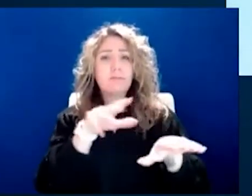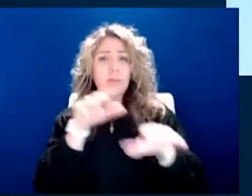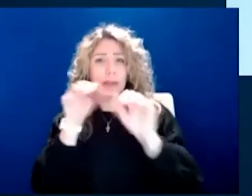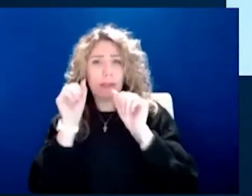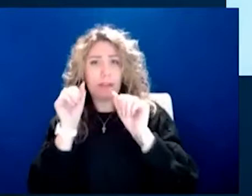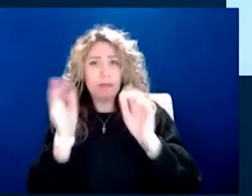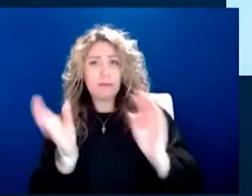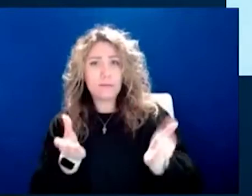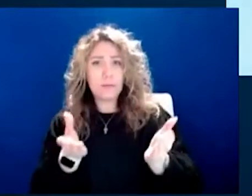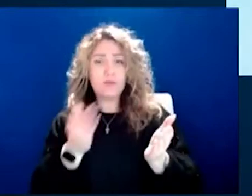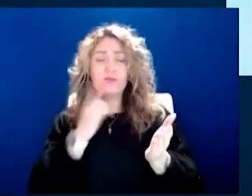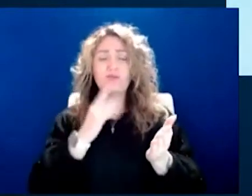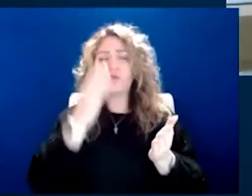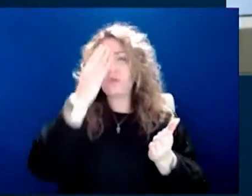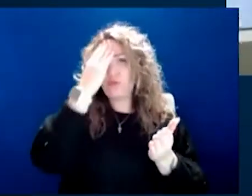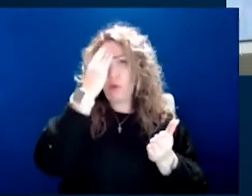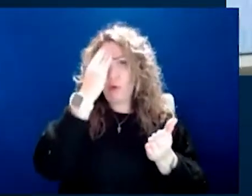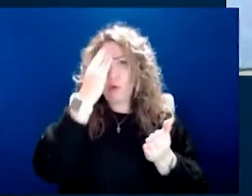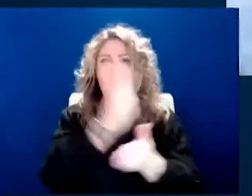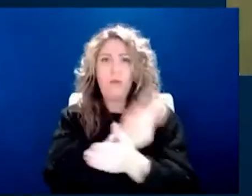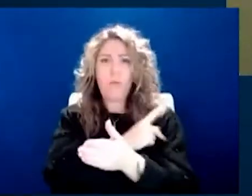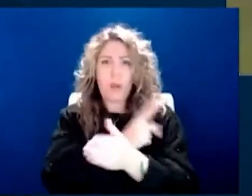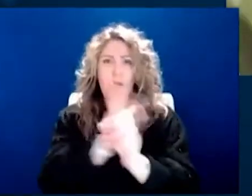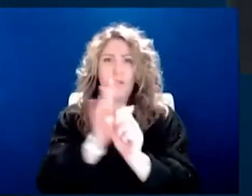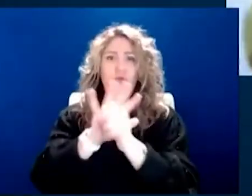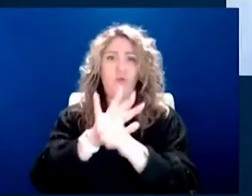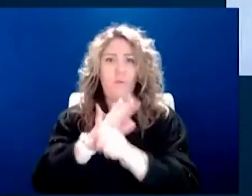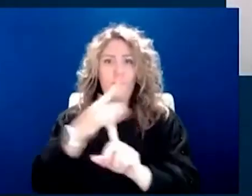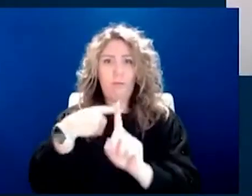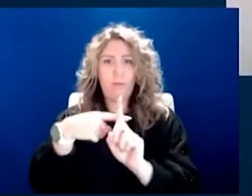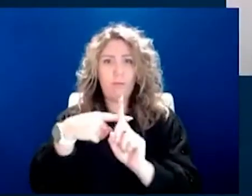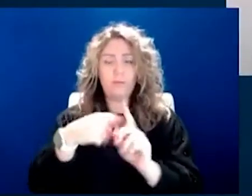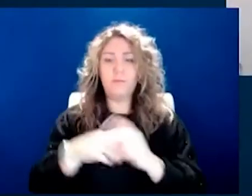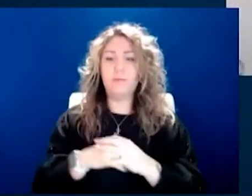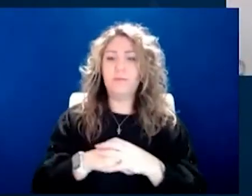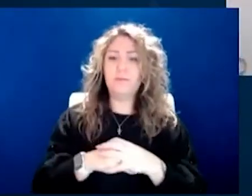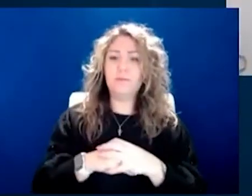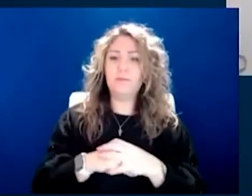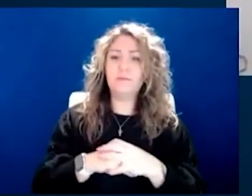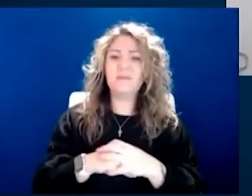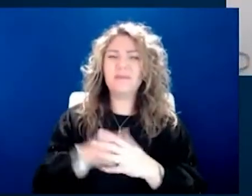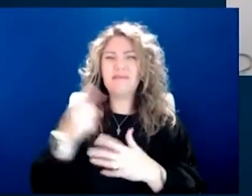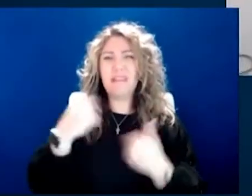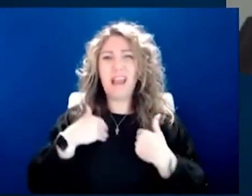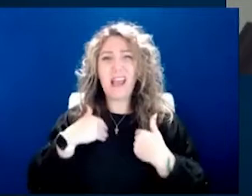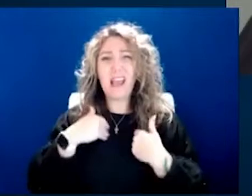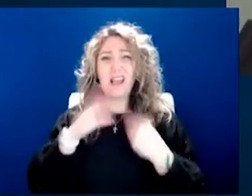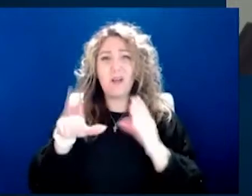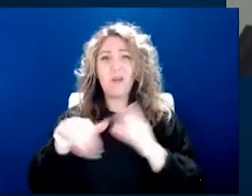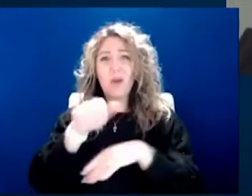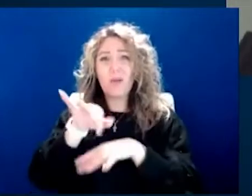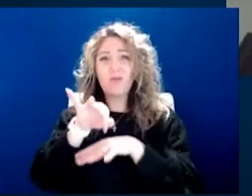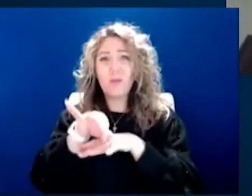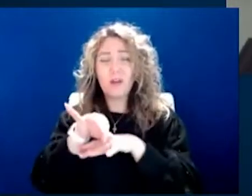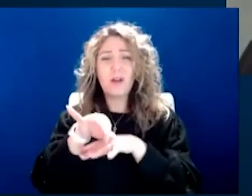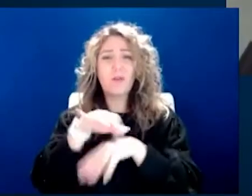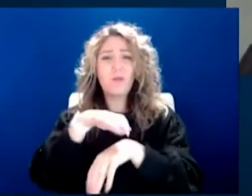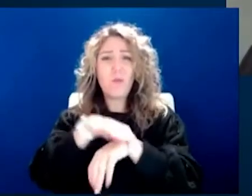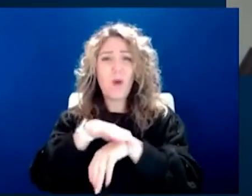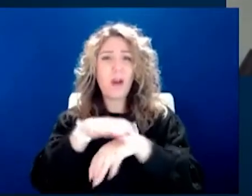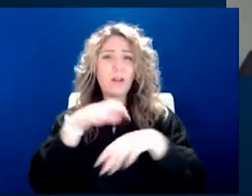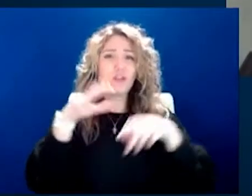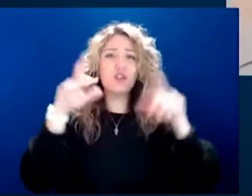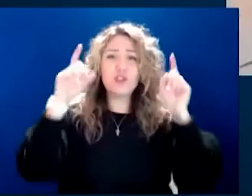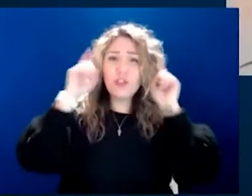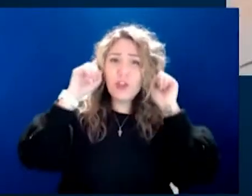are aware that the patient is COVID positive. And he's got his wedding ring and his watch and his hearing aids. We should just keep those with him,